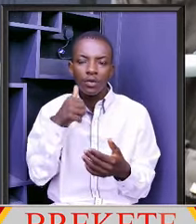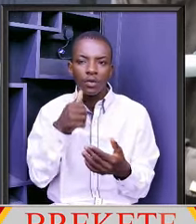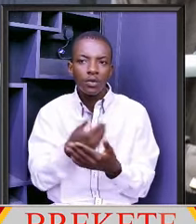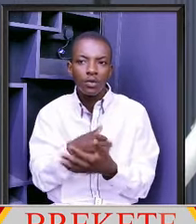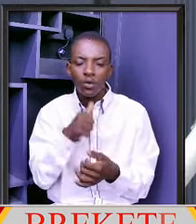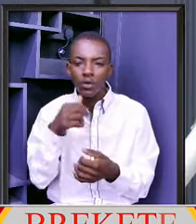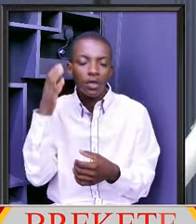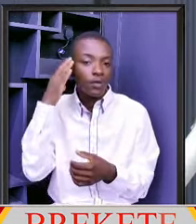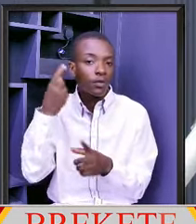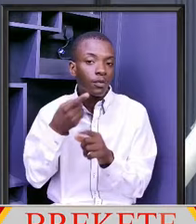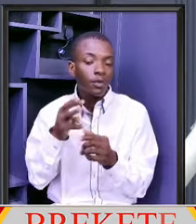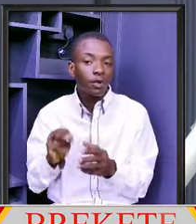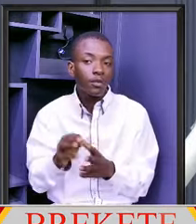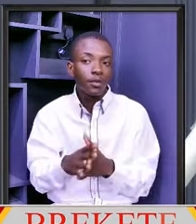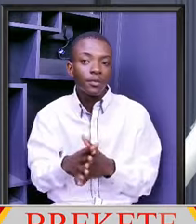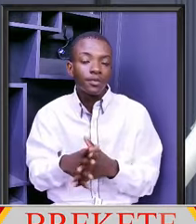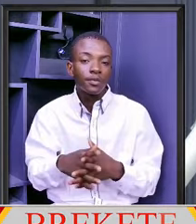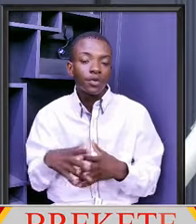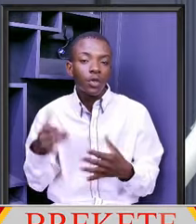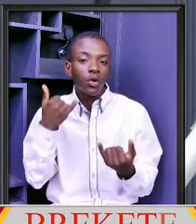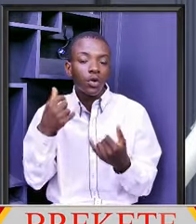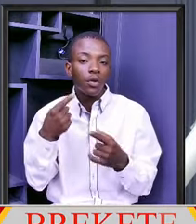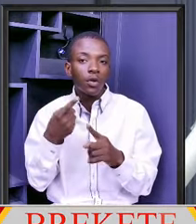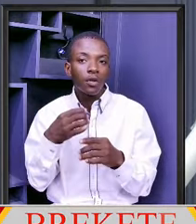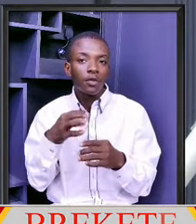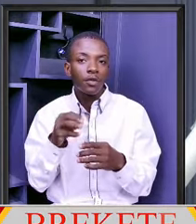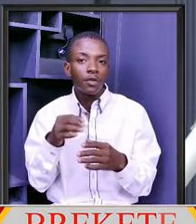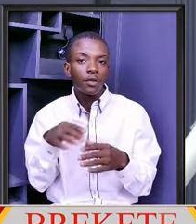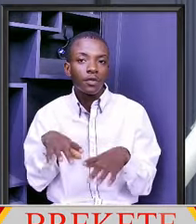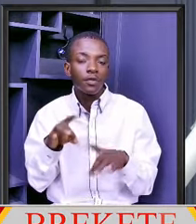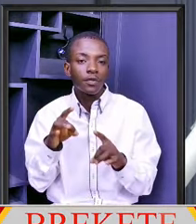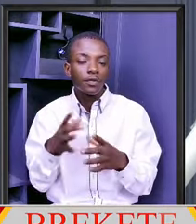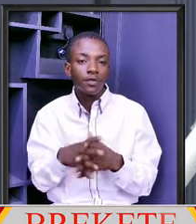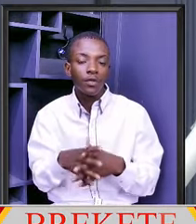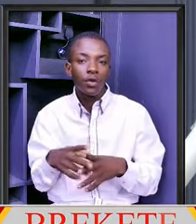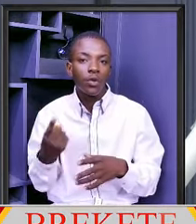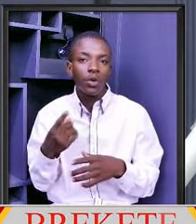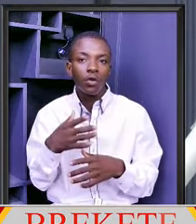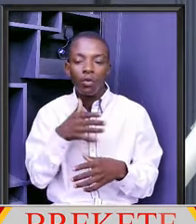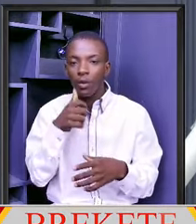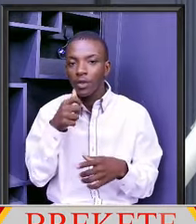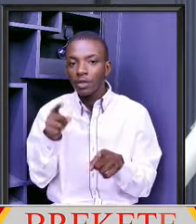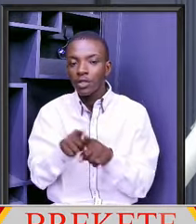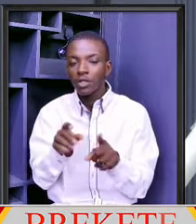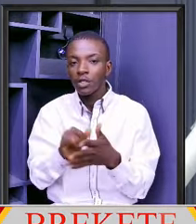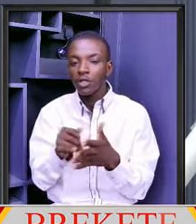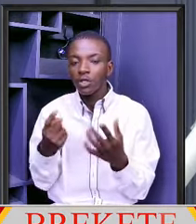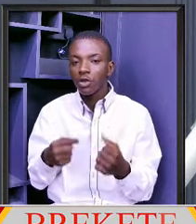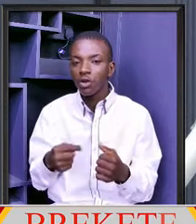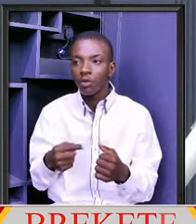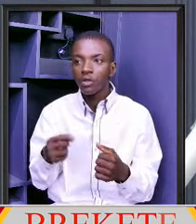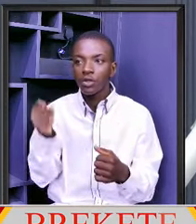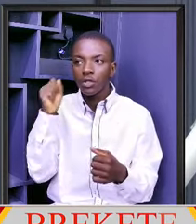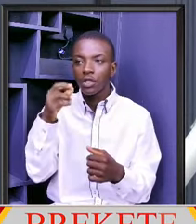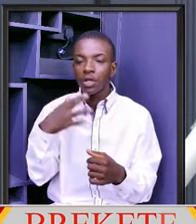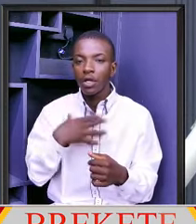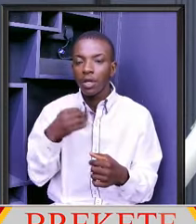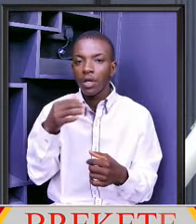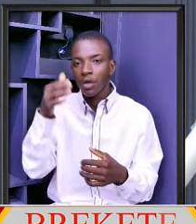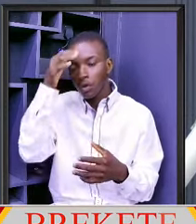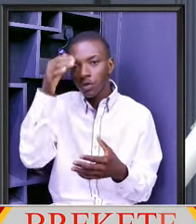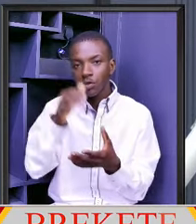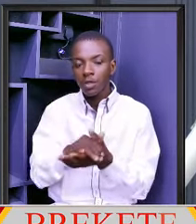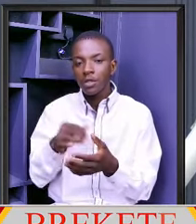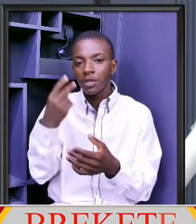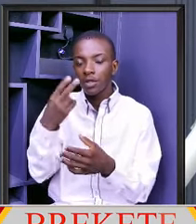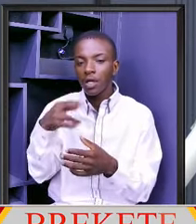hear from them. Make we not call them, make we find out. You get one of my sisters where they come here, she and her husband that time. I